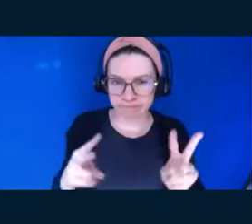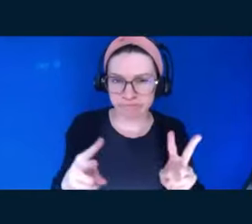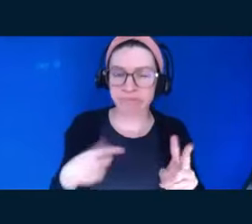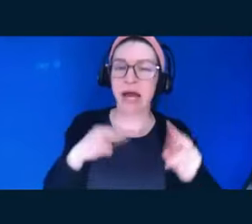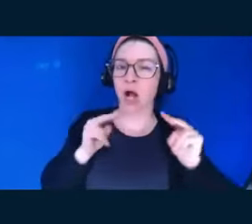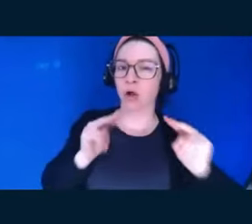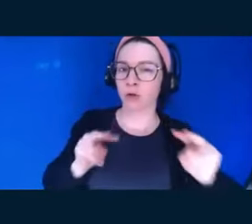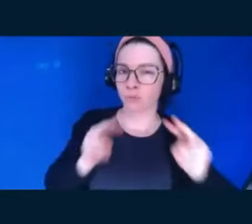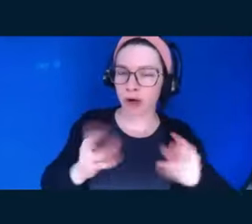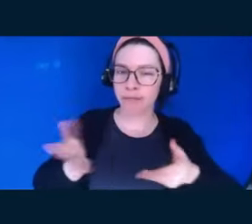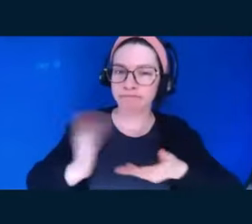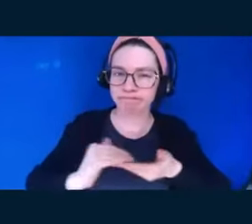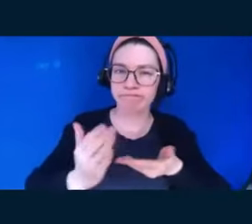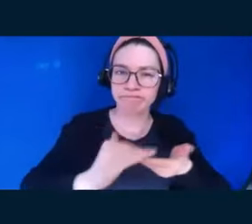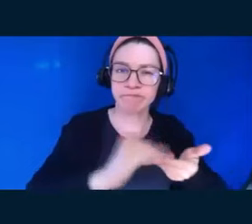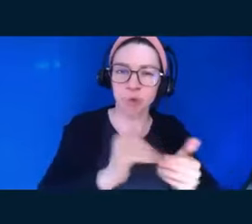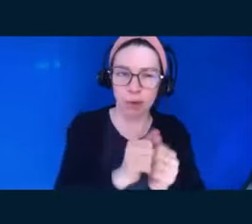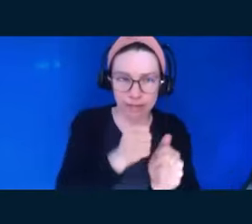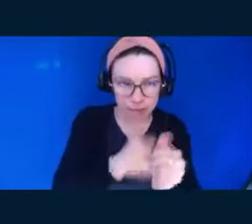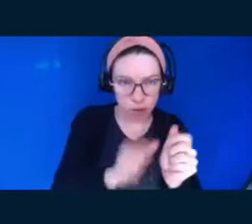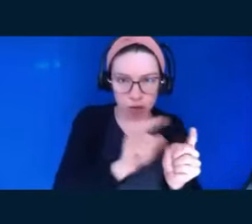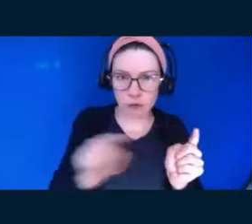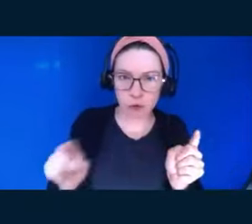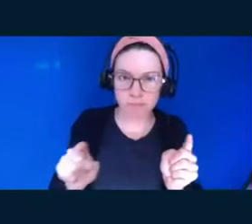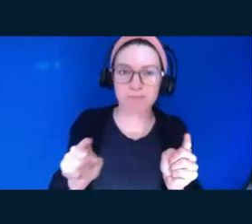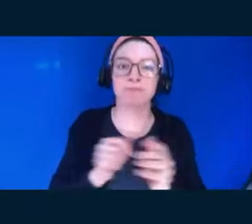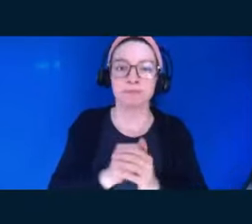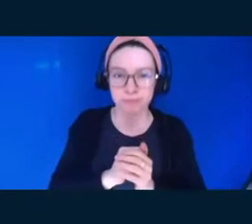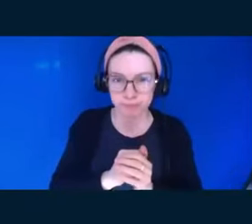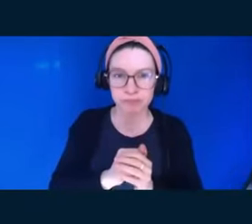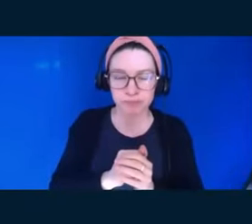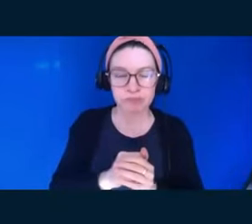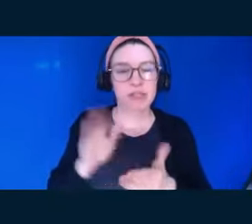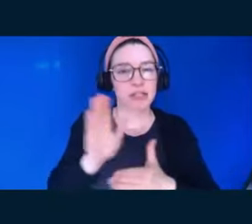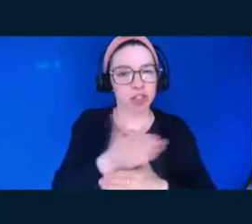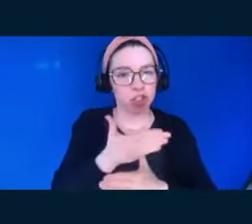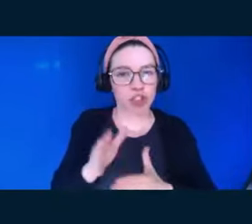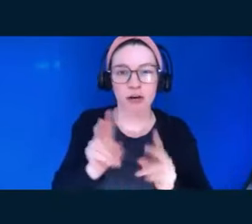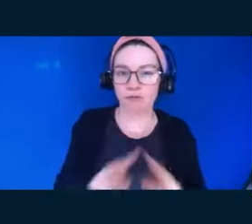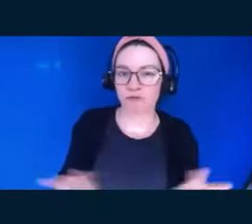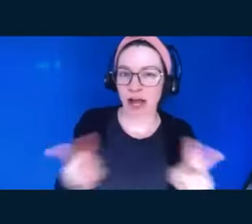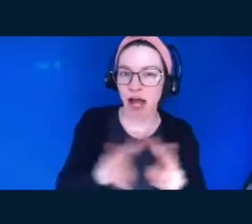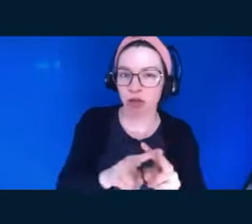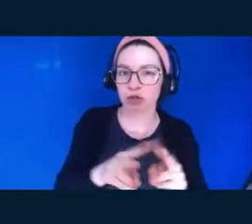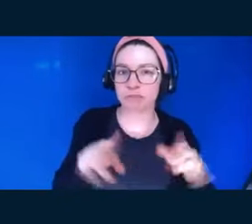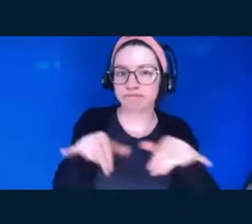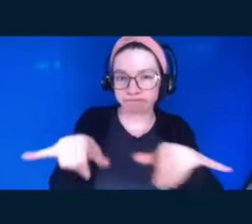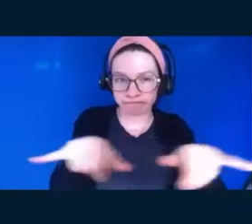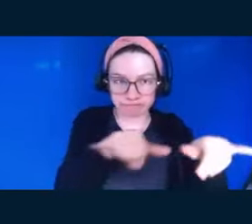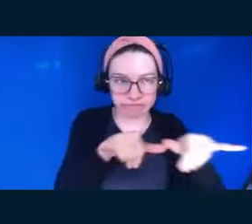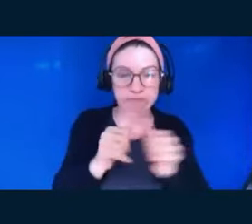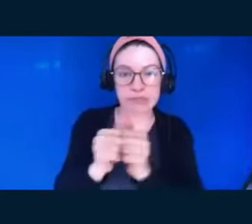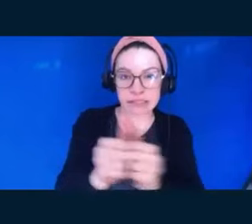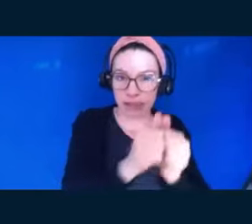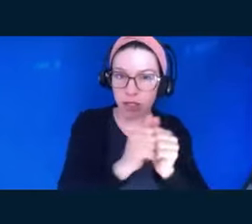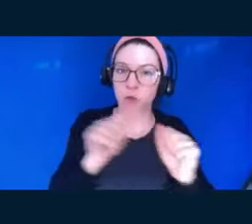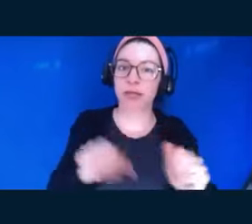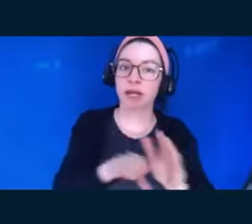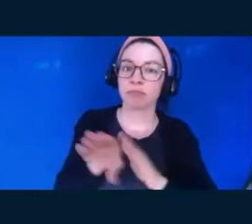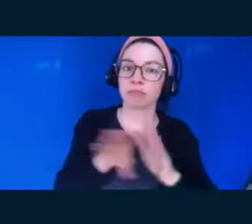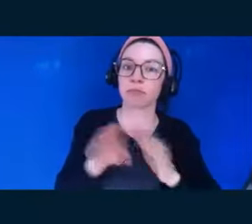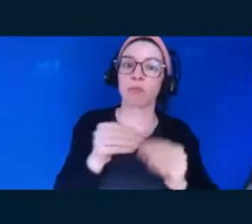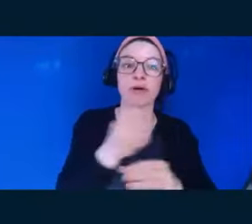collaborating with each of you in the spirit of Melissa Call's partnership and shared values. I believe that together we can foster a